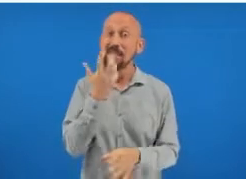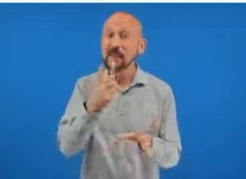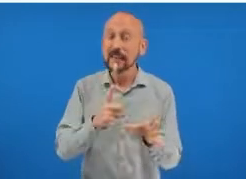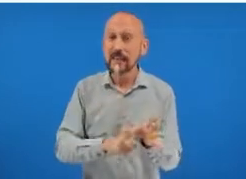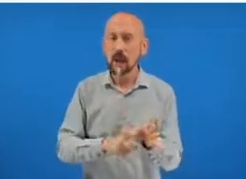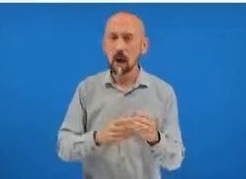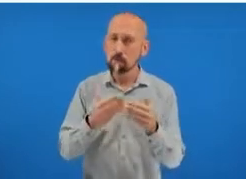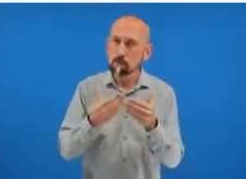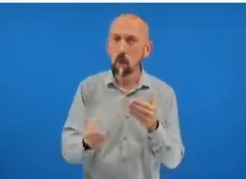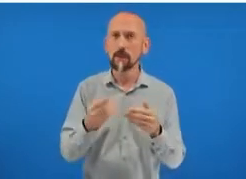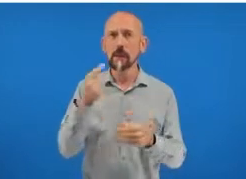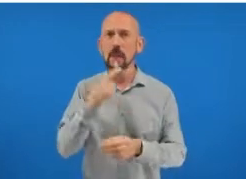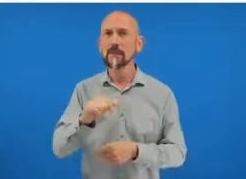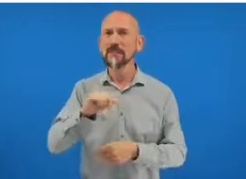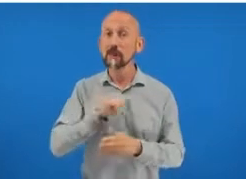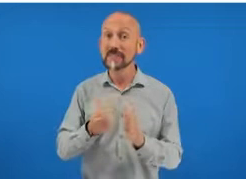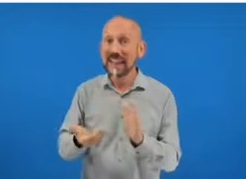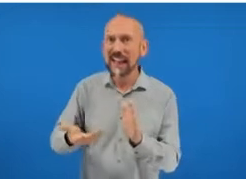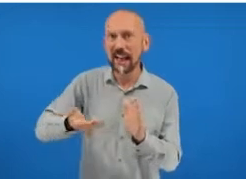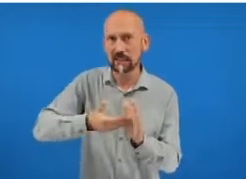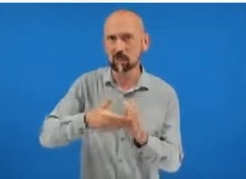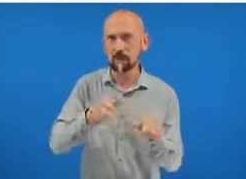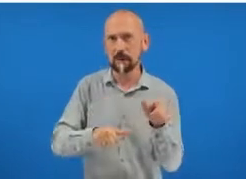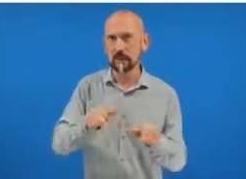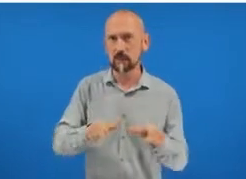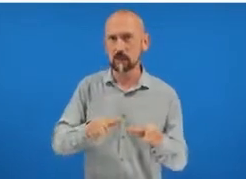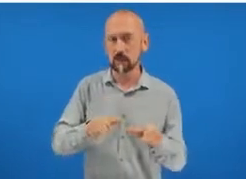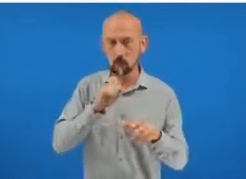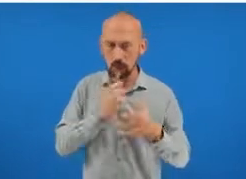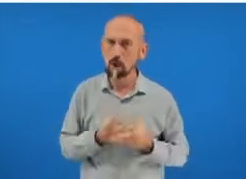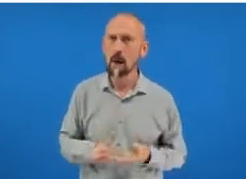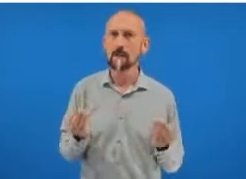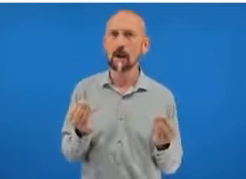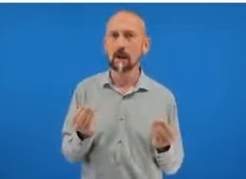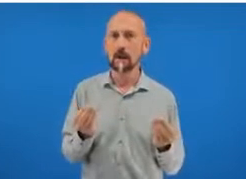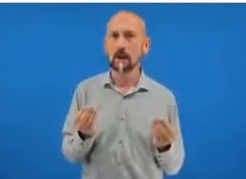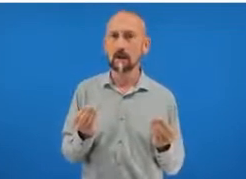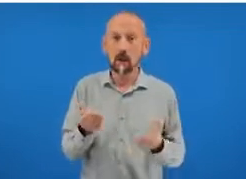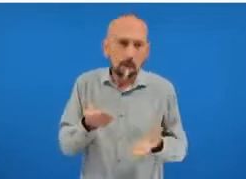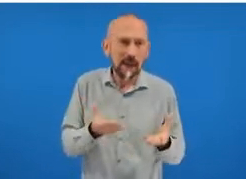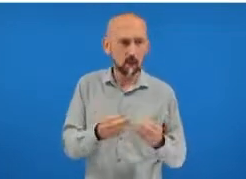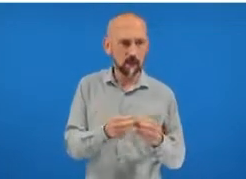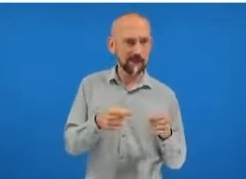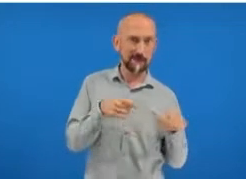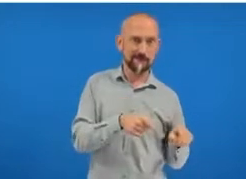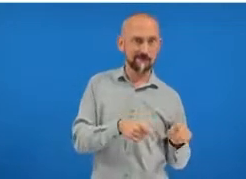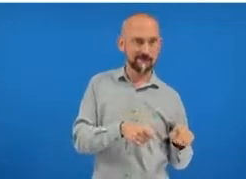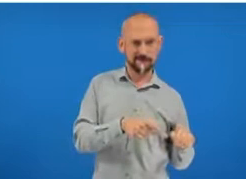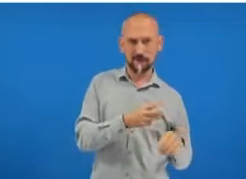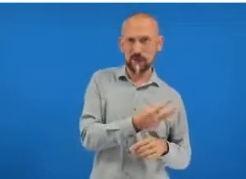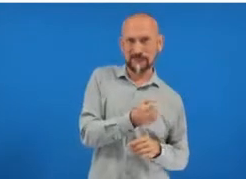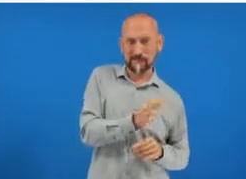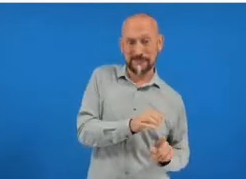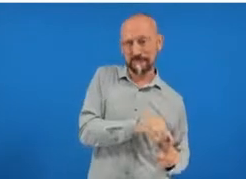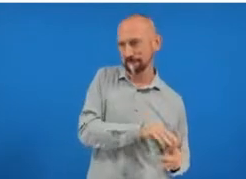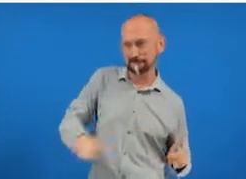100,000 extra patients are recovering than would have happened if we had stayed at the sort of level of outcomes